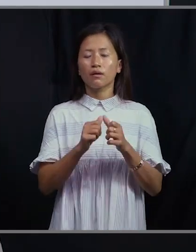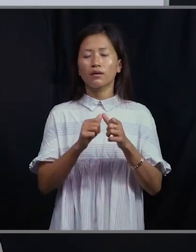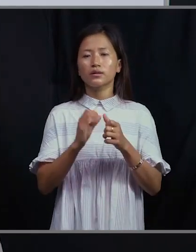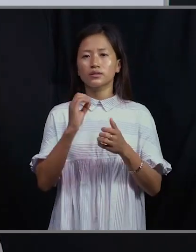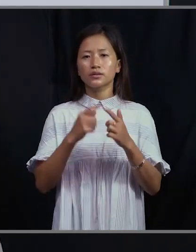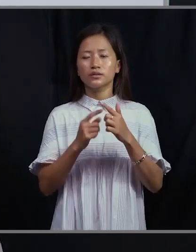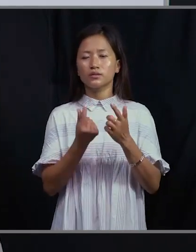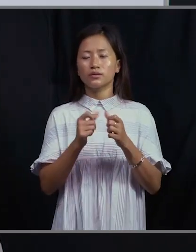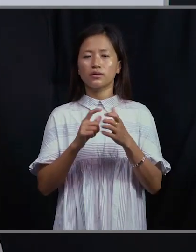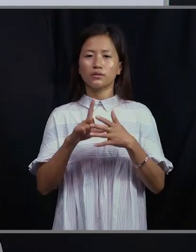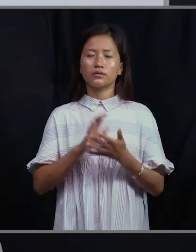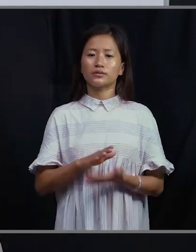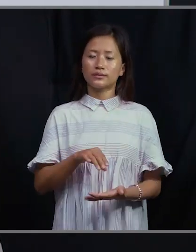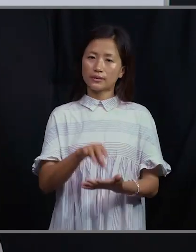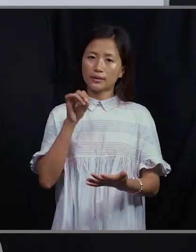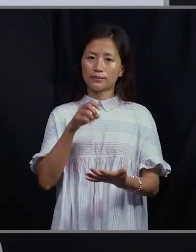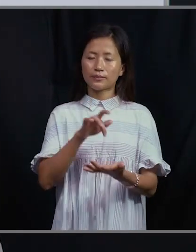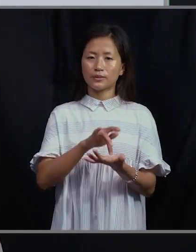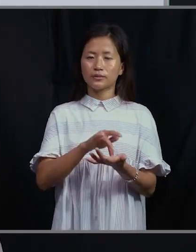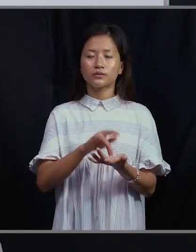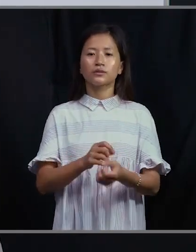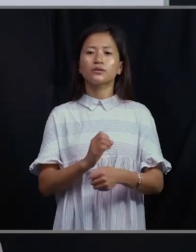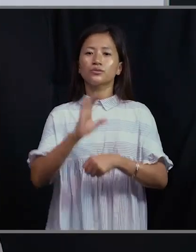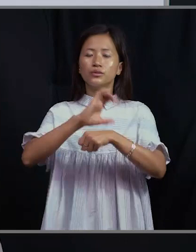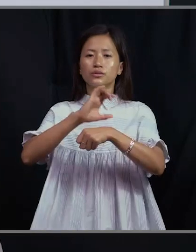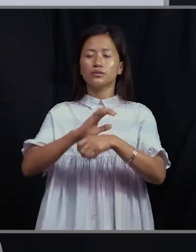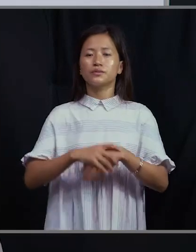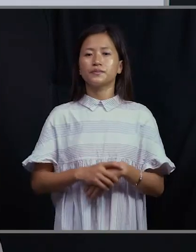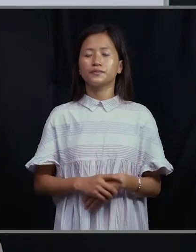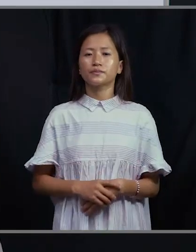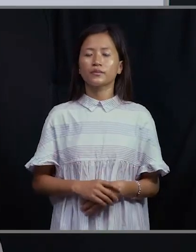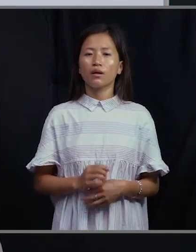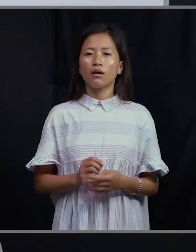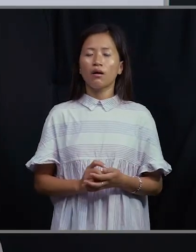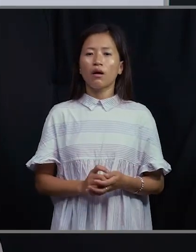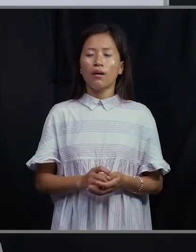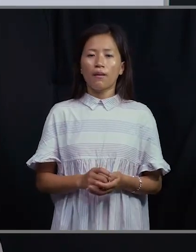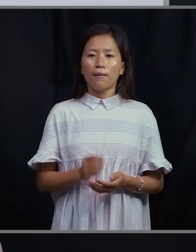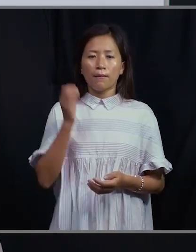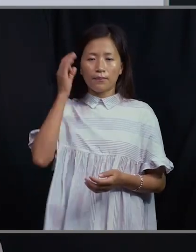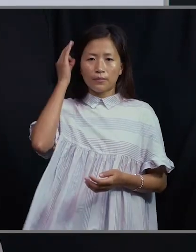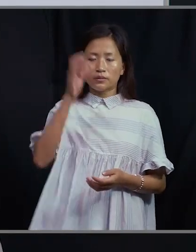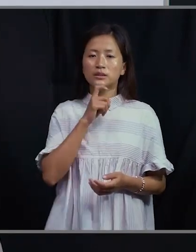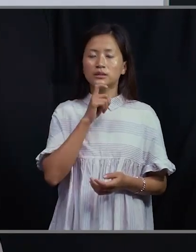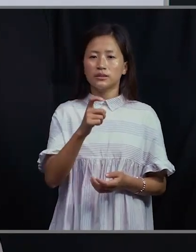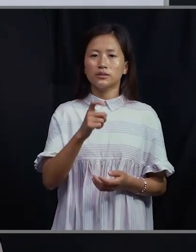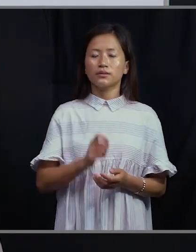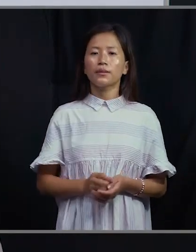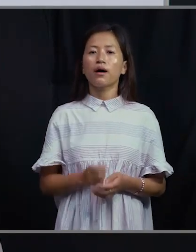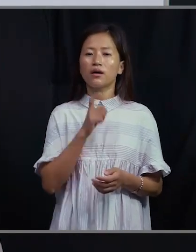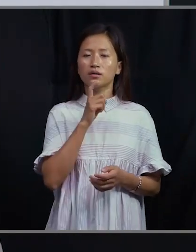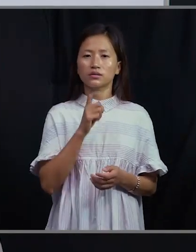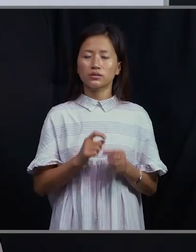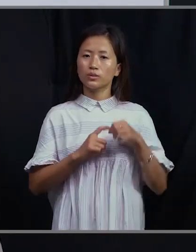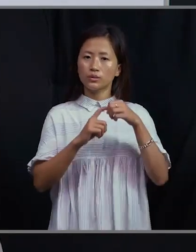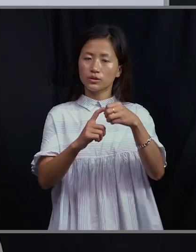ceremony takes place in the church, like I mentioned just now. And the pastor asks for the consent of the bride and the bridegroom. They